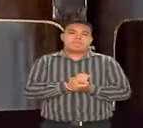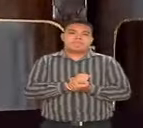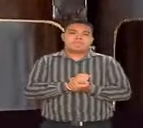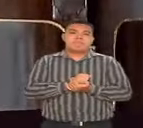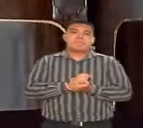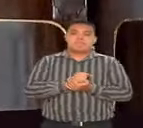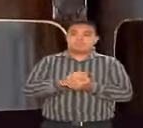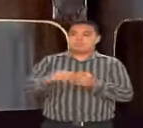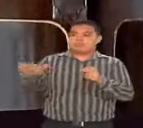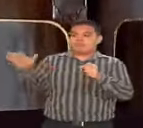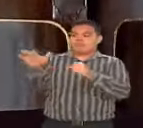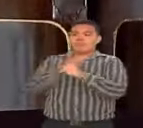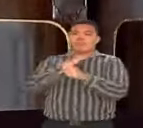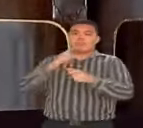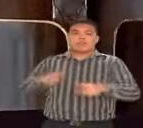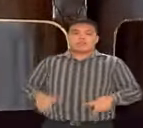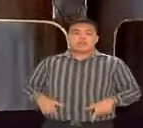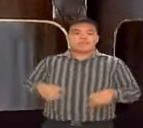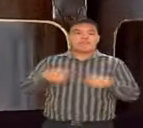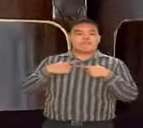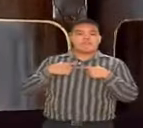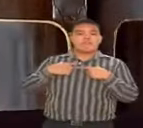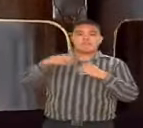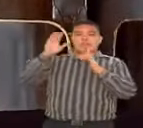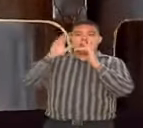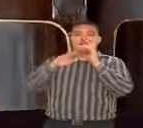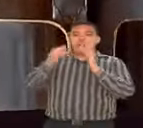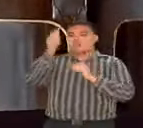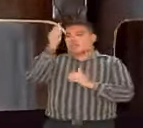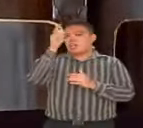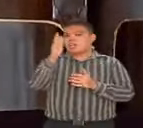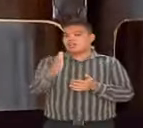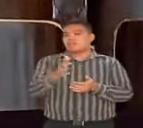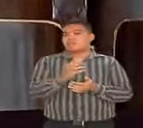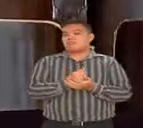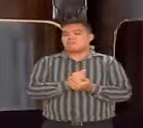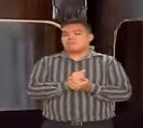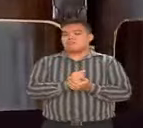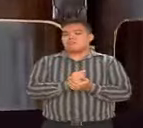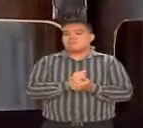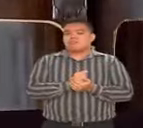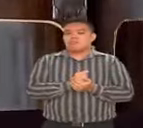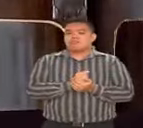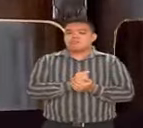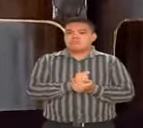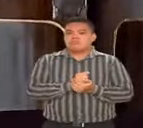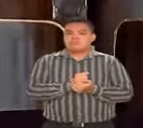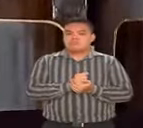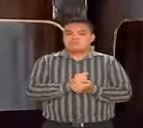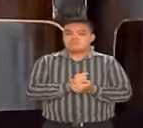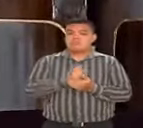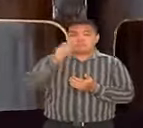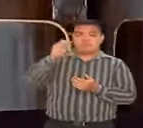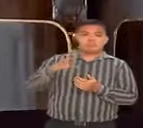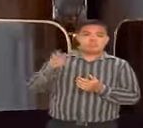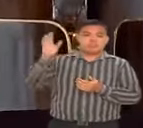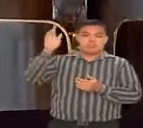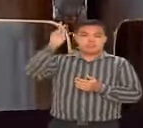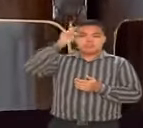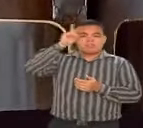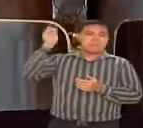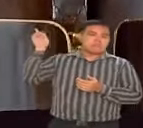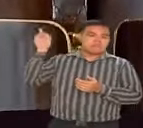Moogyoy mag-occupy sa atong unahuna kanunay than God. You know, I told you